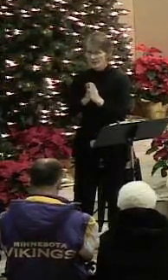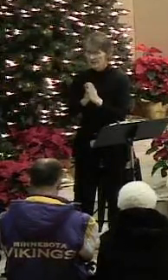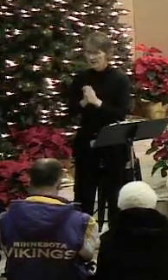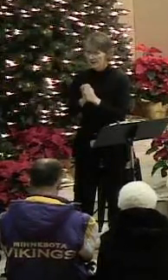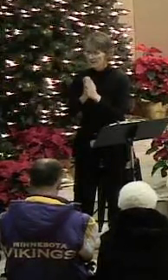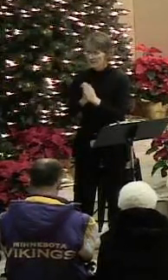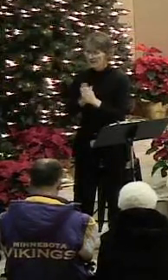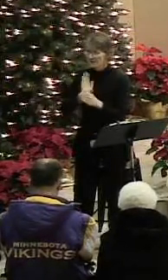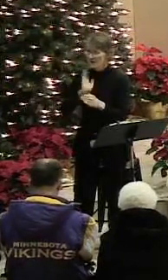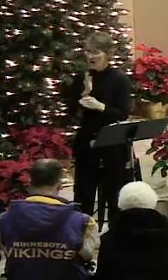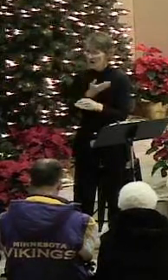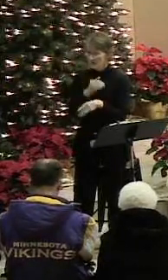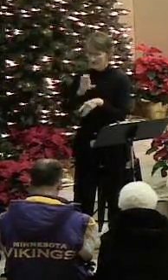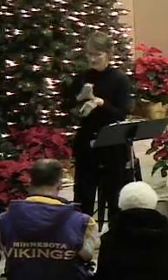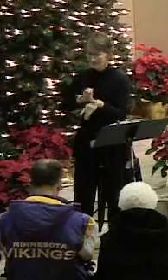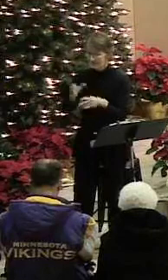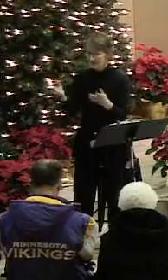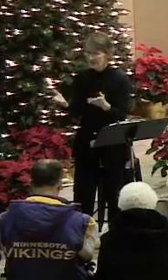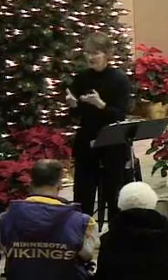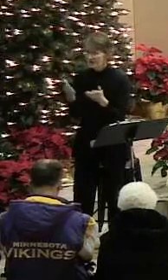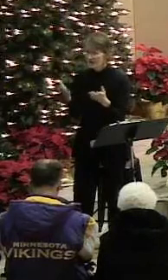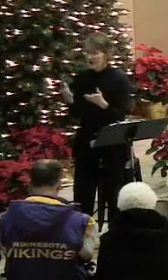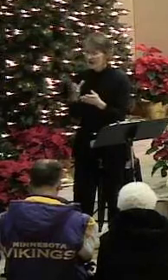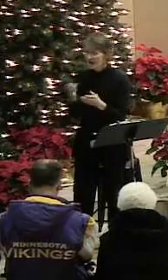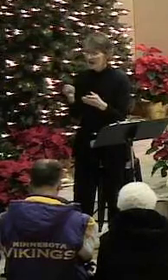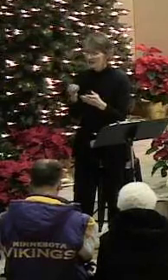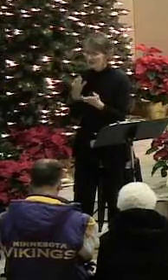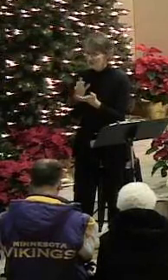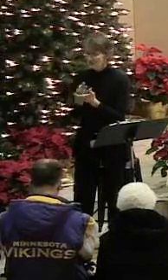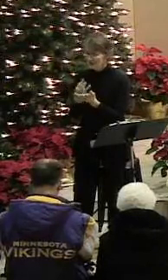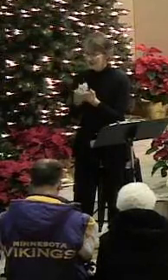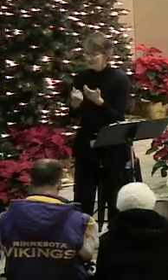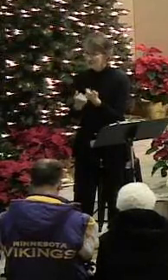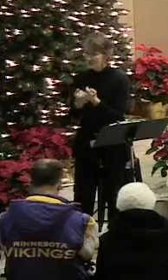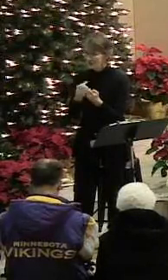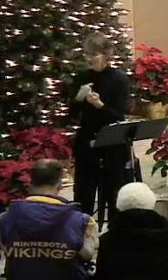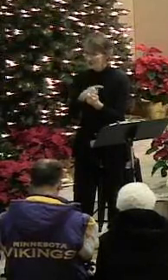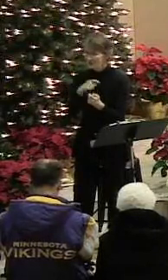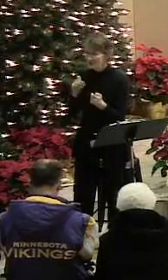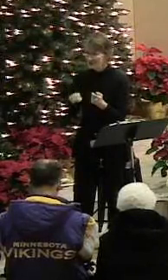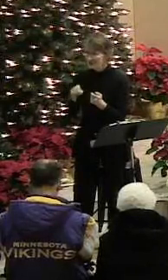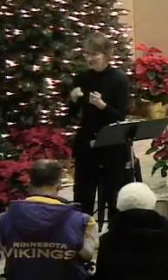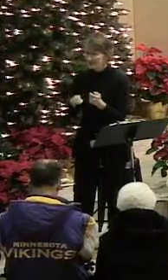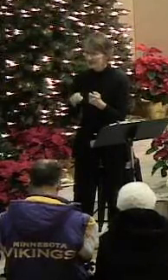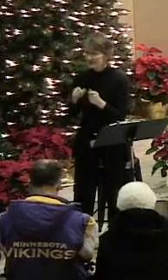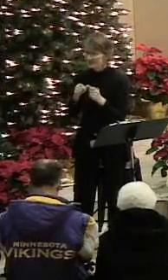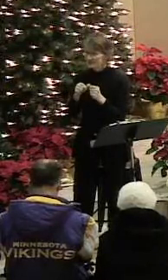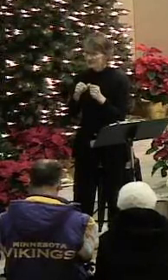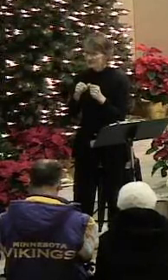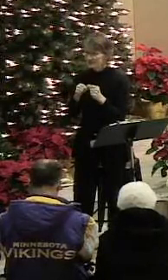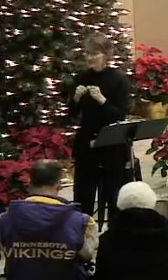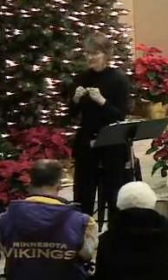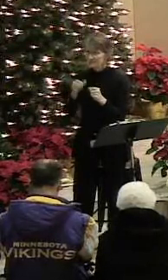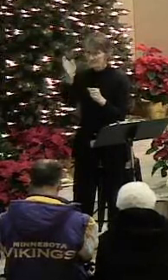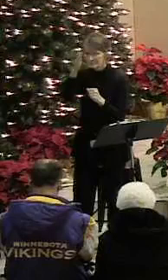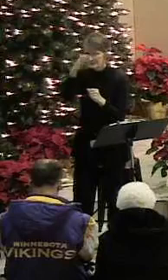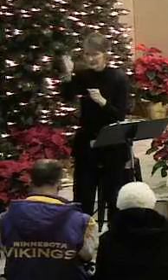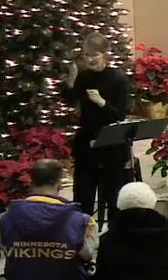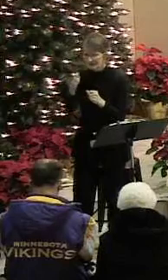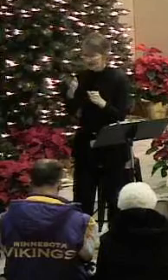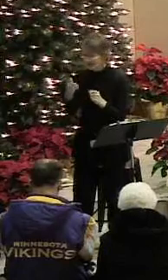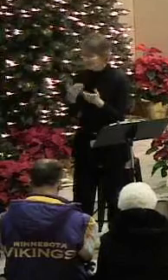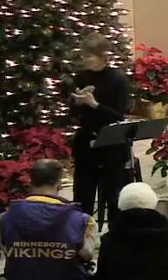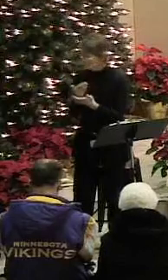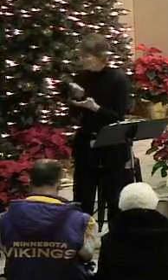For our parish of Saint Joseph's, and for the financial support we need to repaint and recarpet our church in